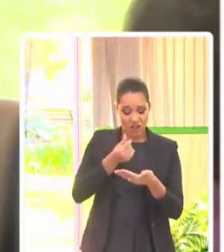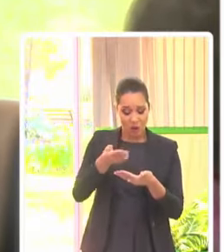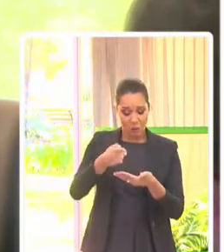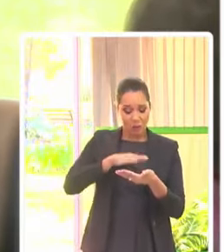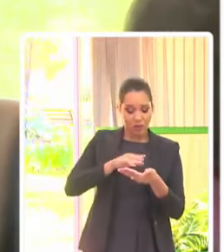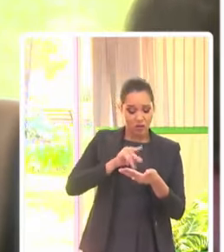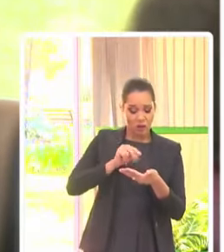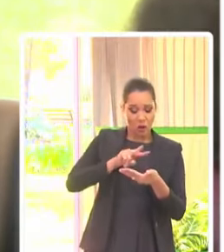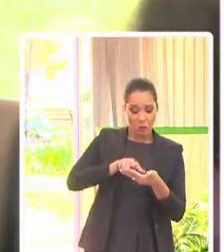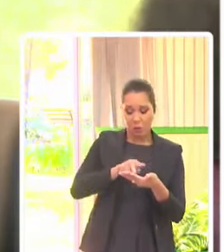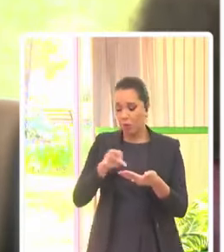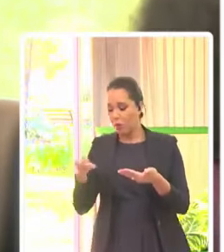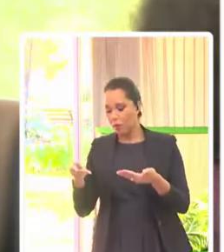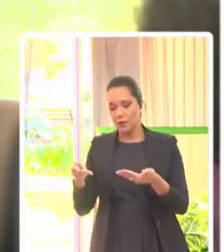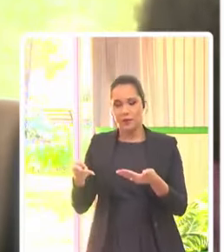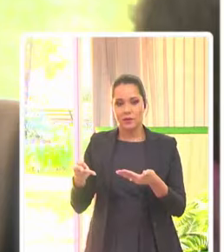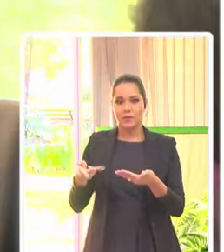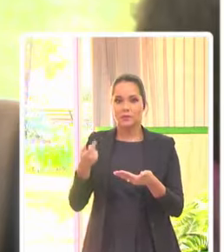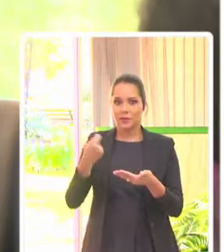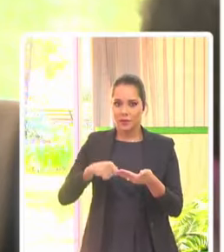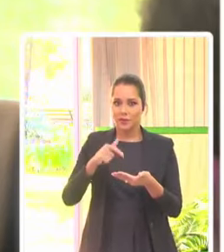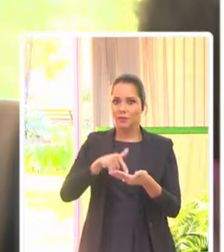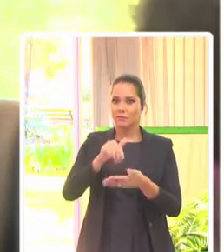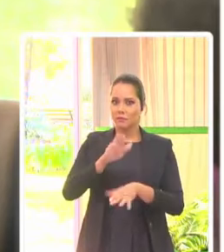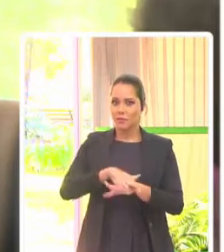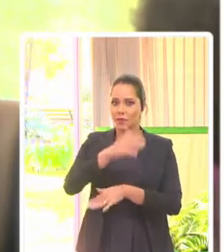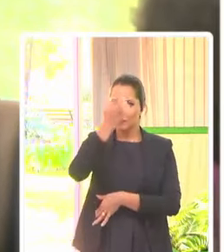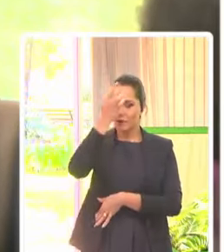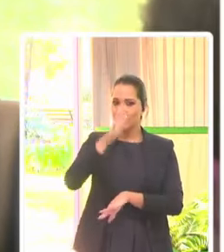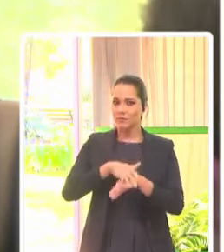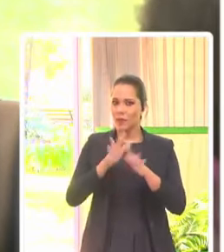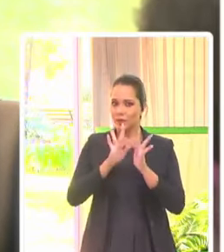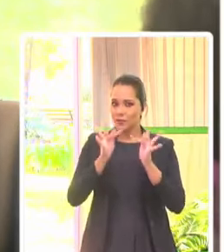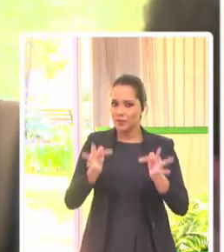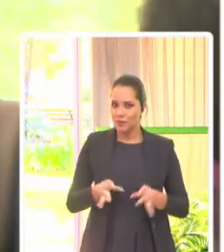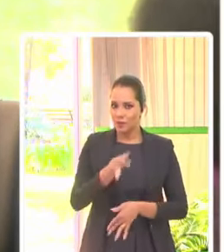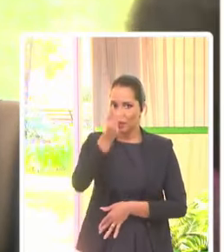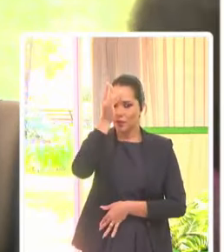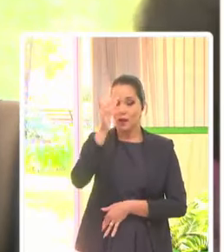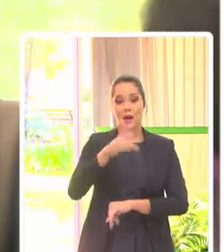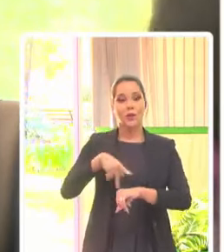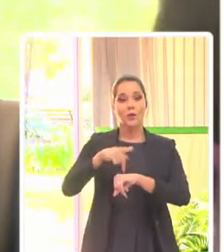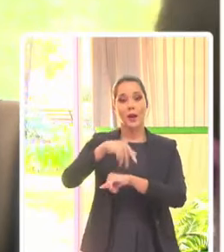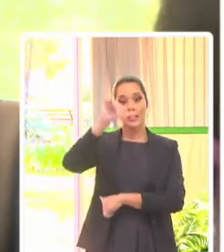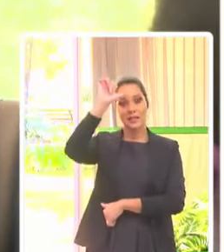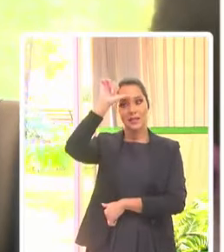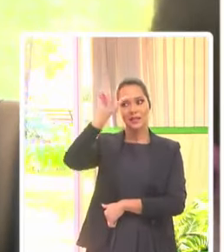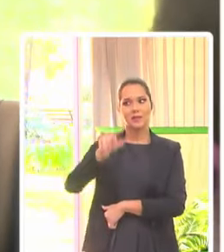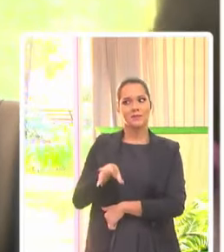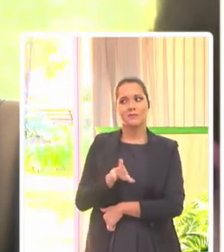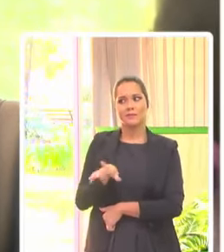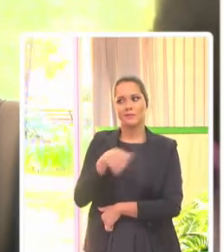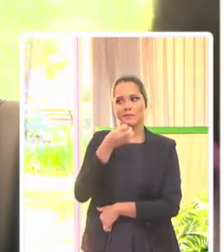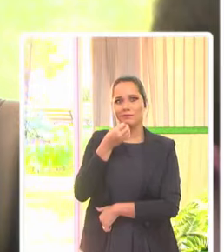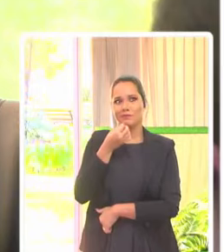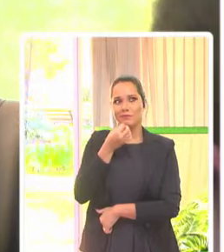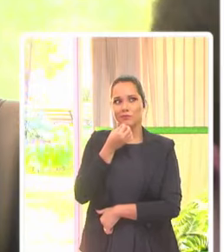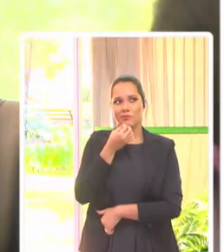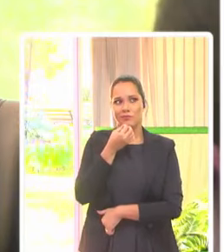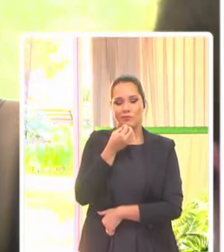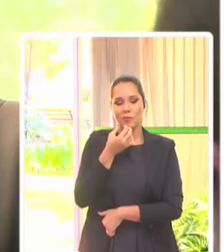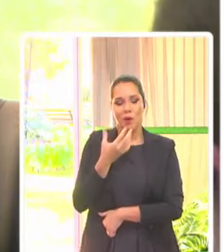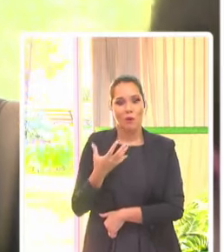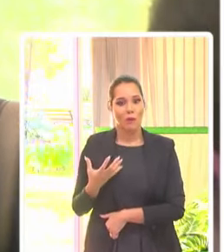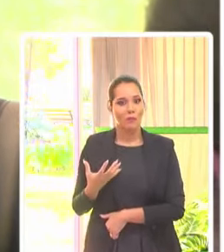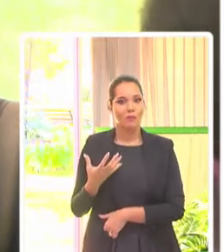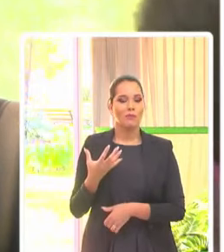very, make it easier. But sometimes, I know this in India, we're not very good about